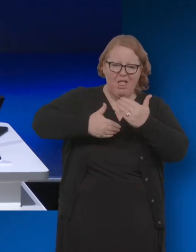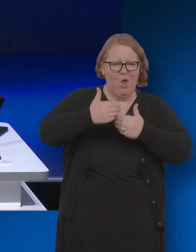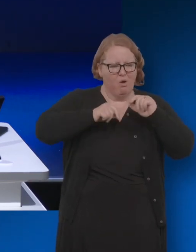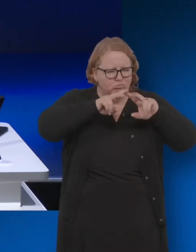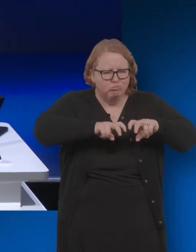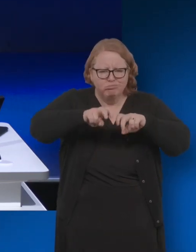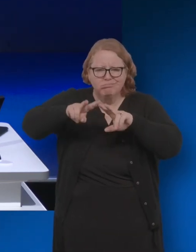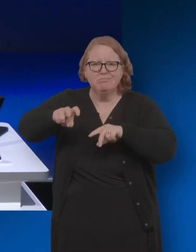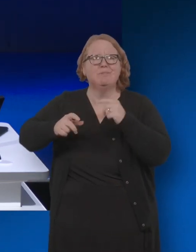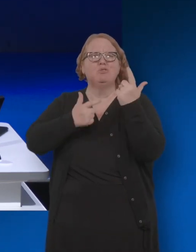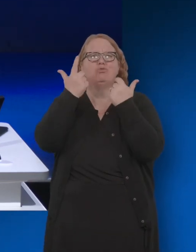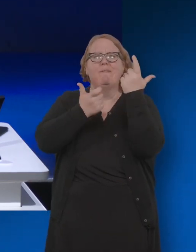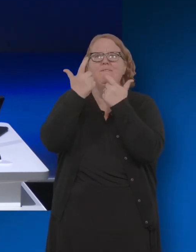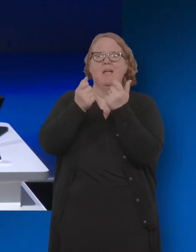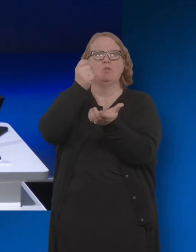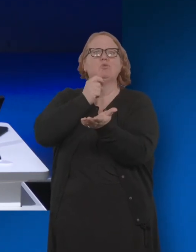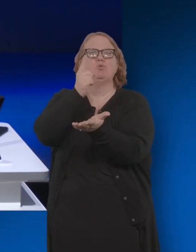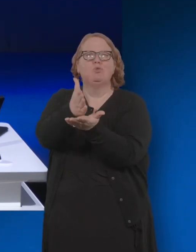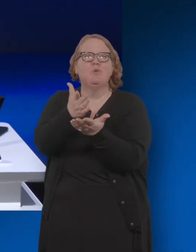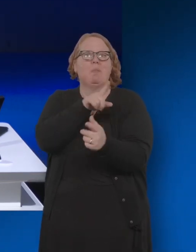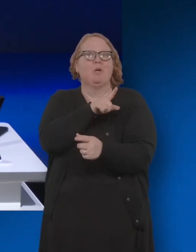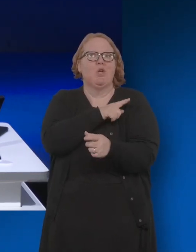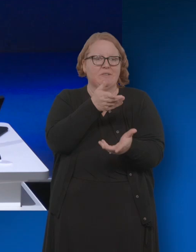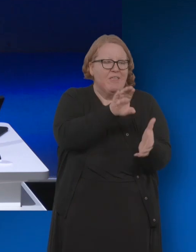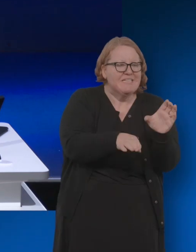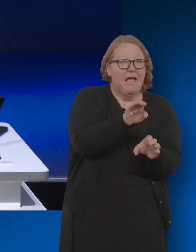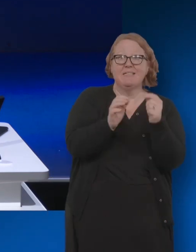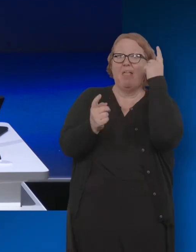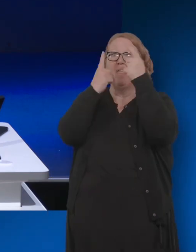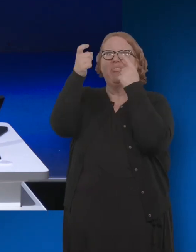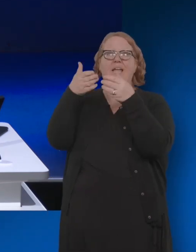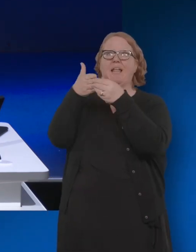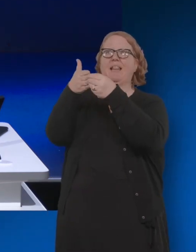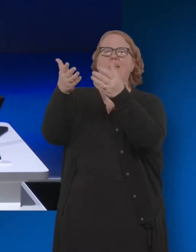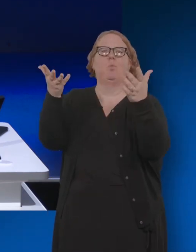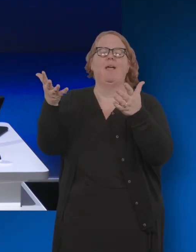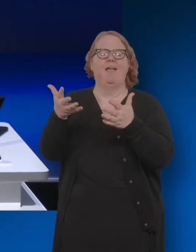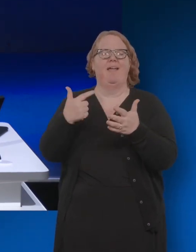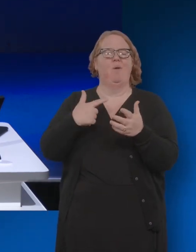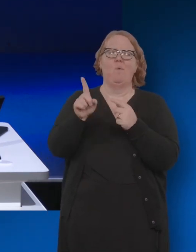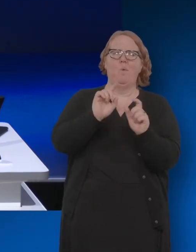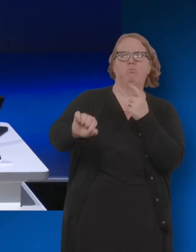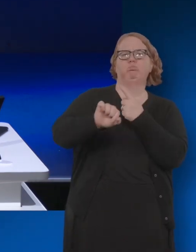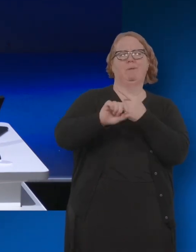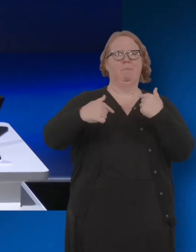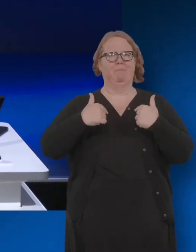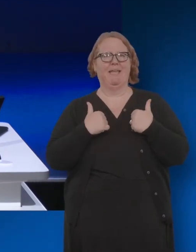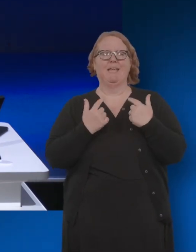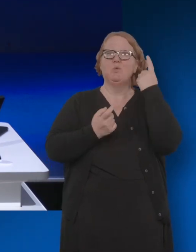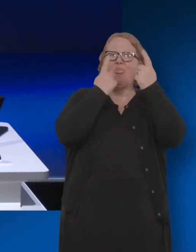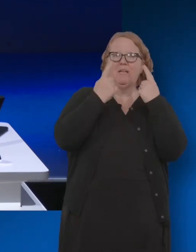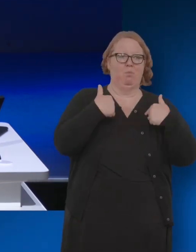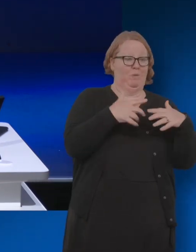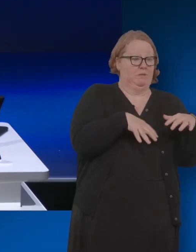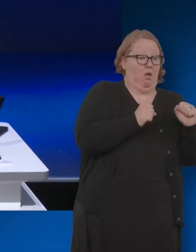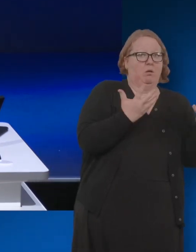truth where the science and the thinking leads. What stood out for me was the idea of, I think, where we start and where we